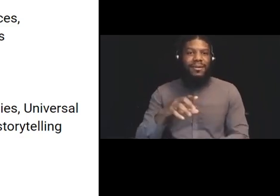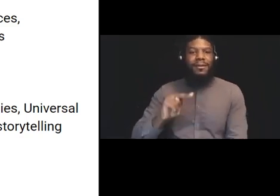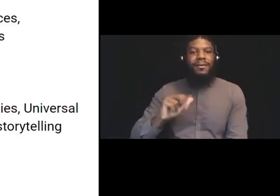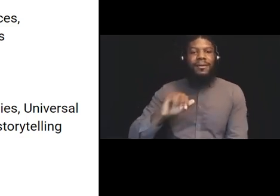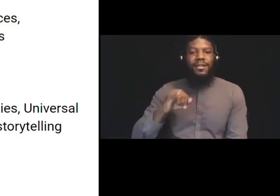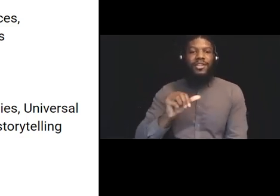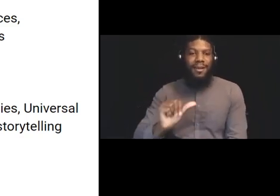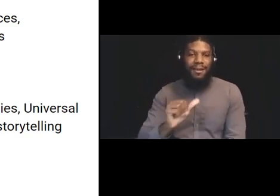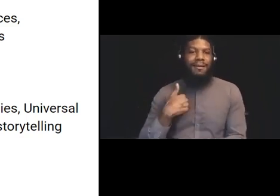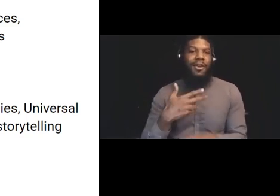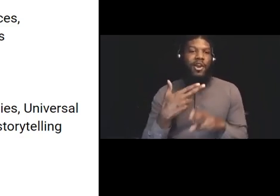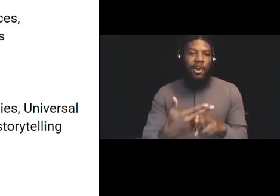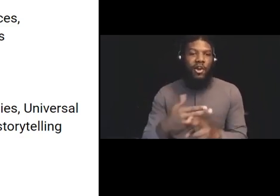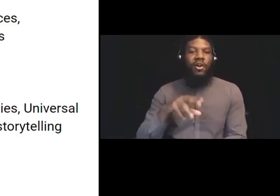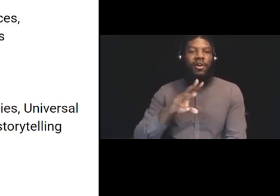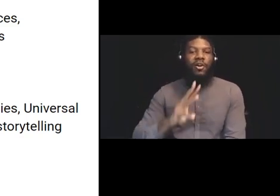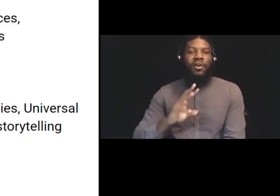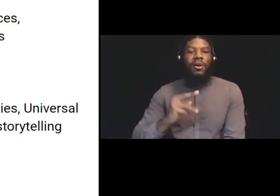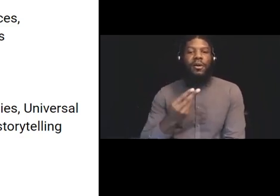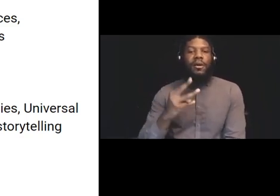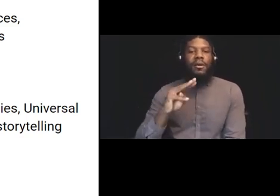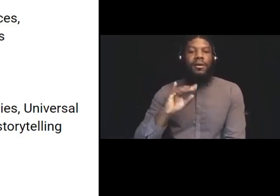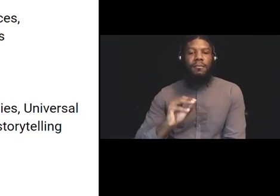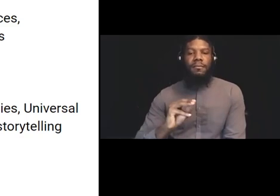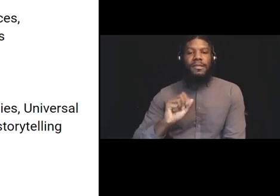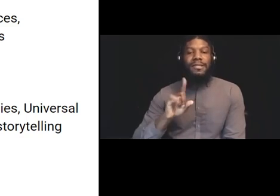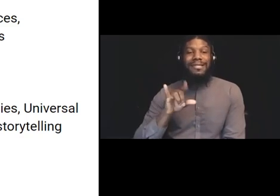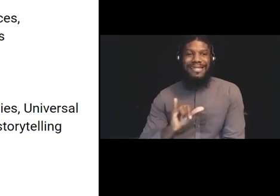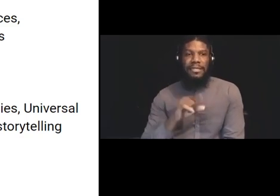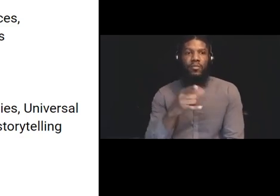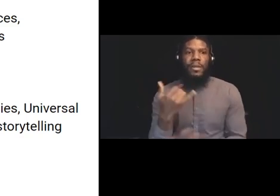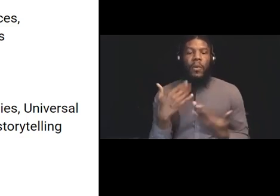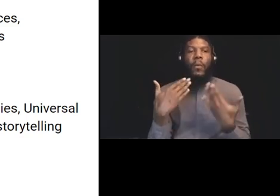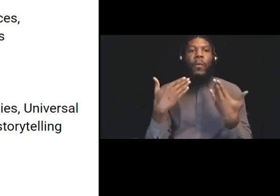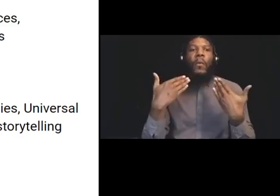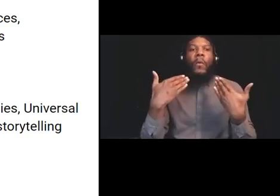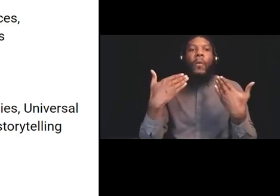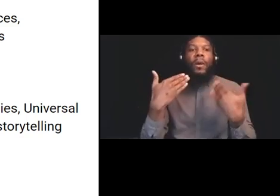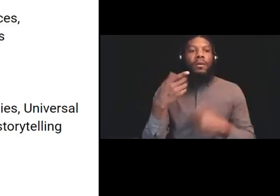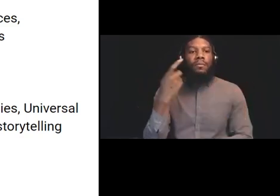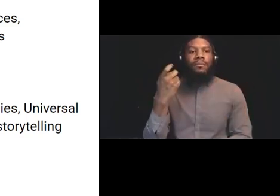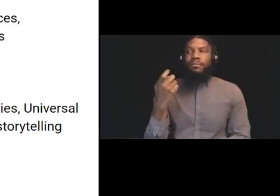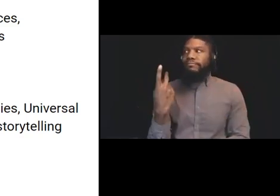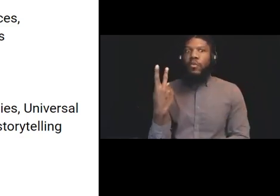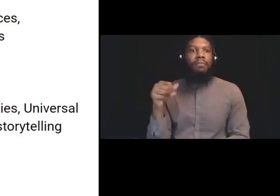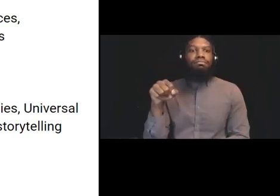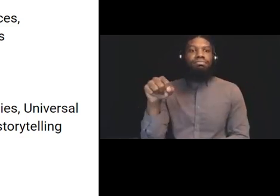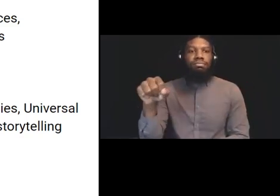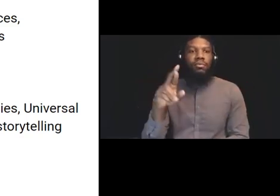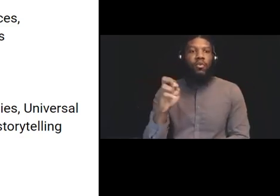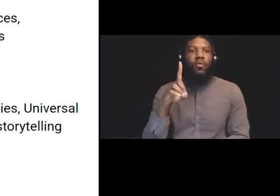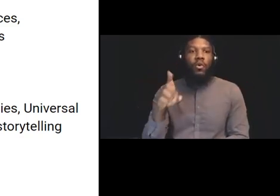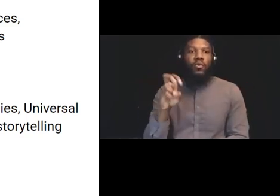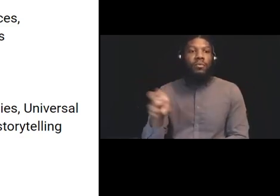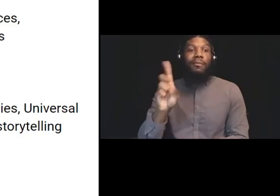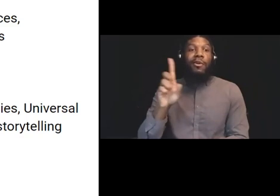also call Whimsy. And this is her cooling off in a pool during a road trip to Tucson,